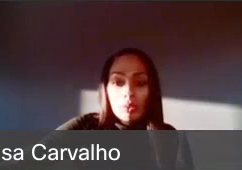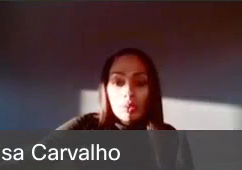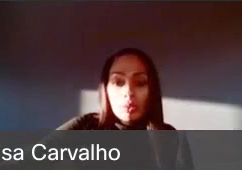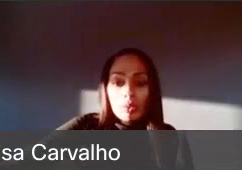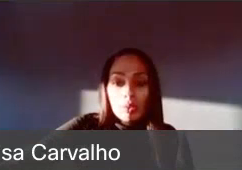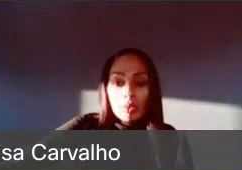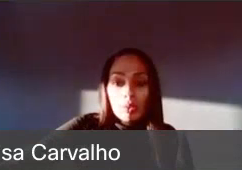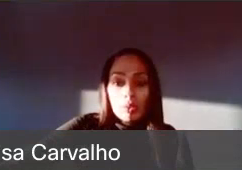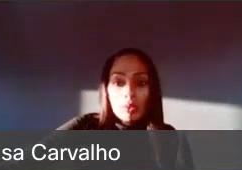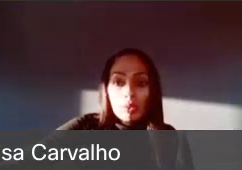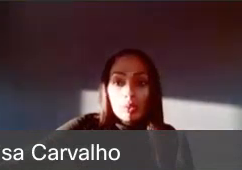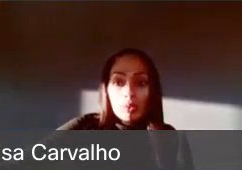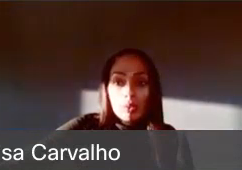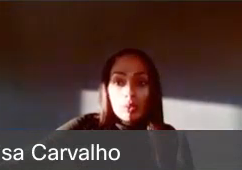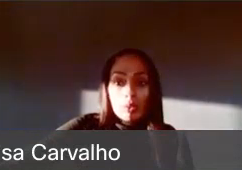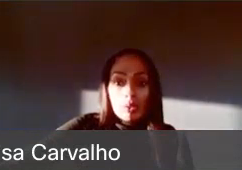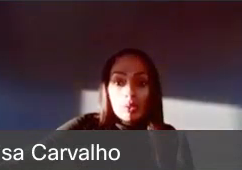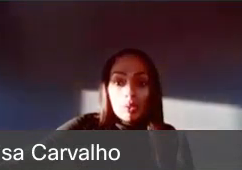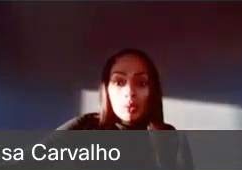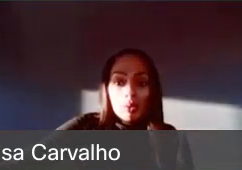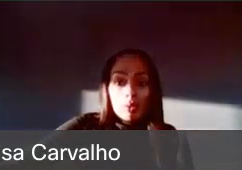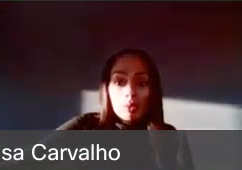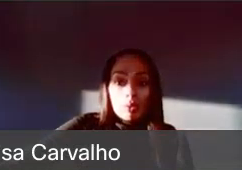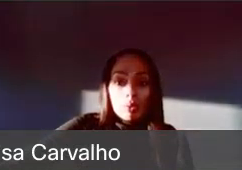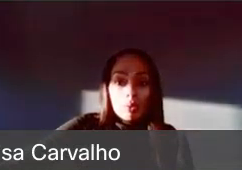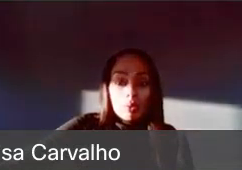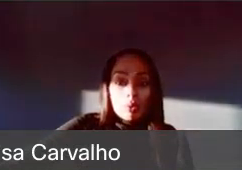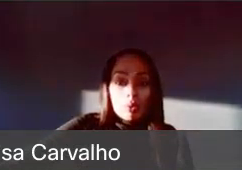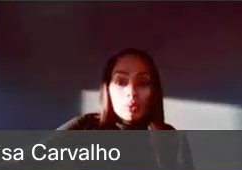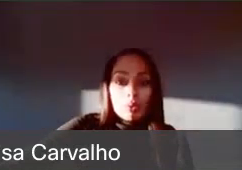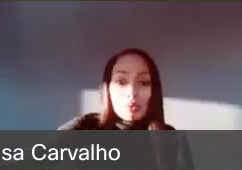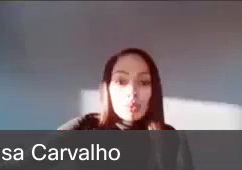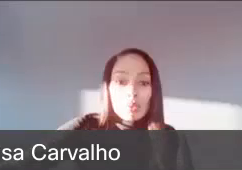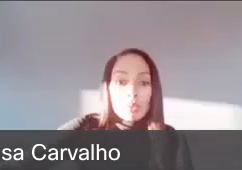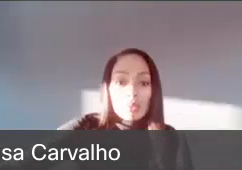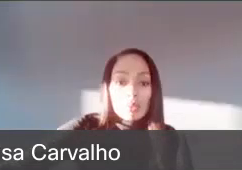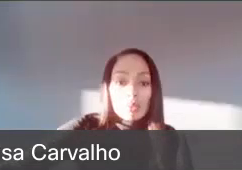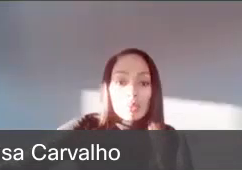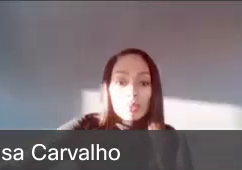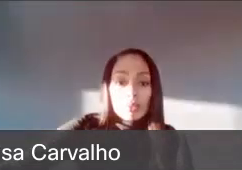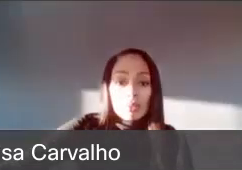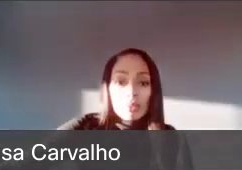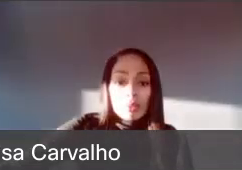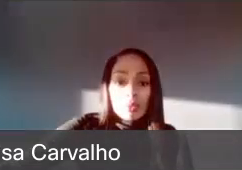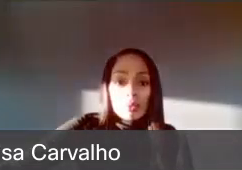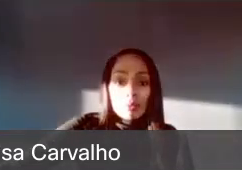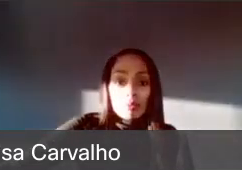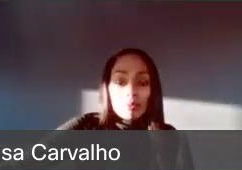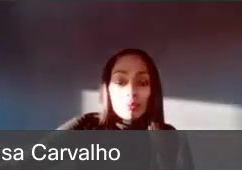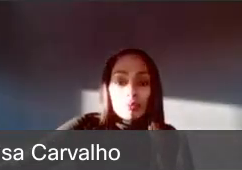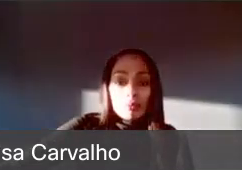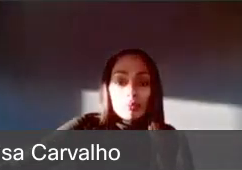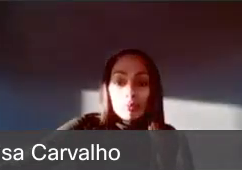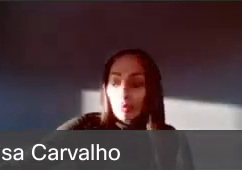private practice and no longer accepting insurance. You agreed to, Janice asked if you'd come along to the first couple of meetings with